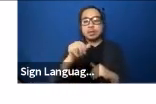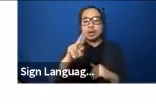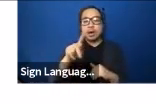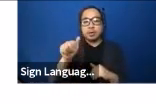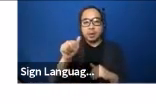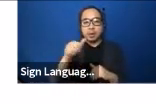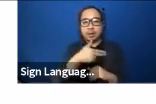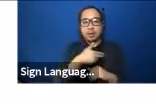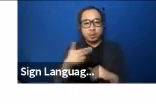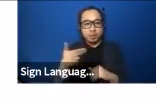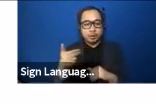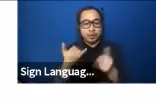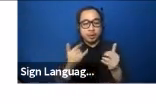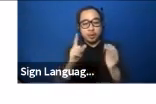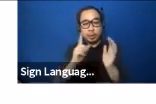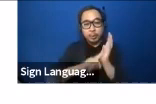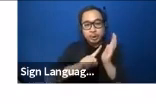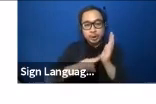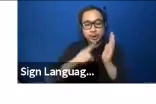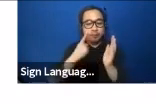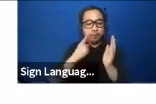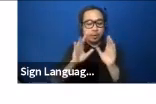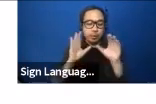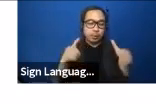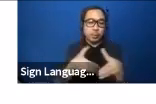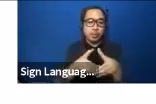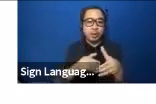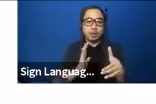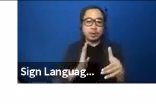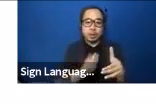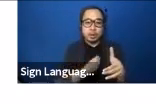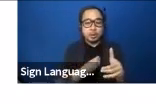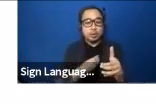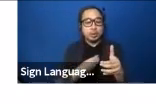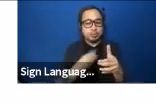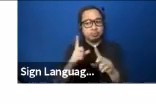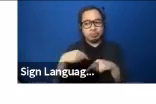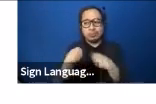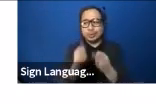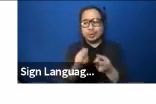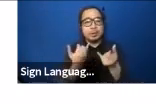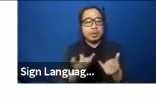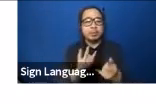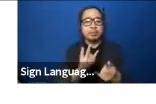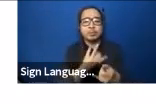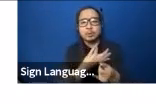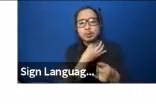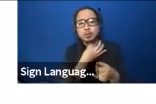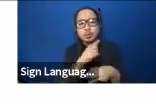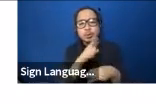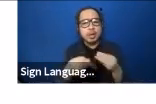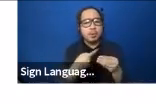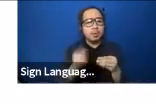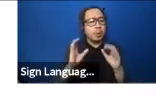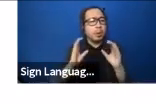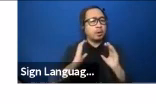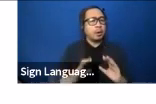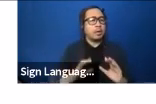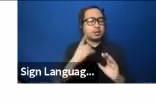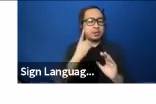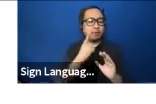doing a study in the transgender. So this time I would like to know further about the clients of transgender sex worker